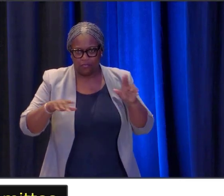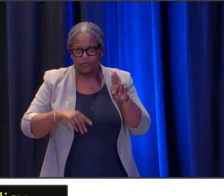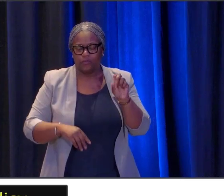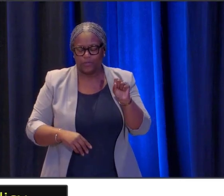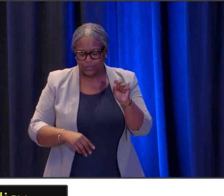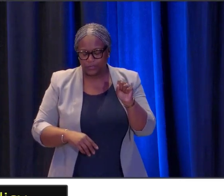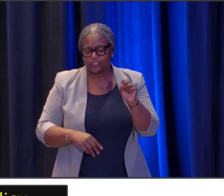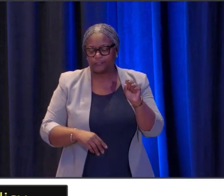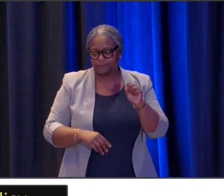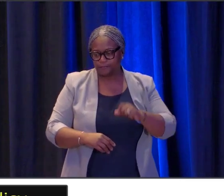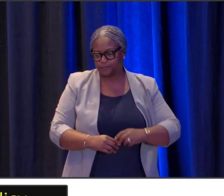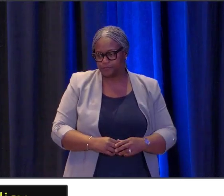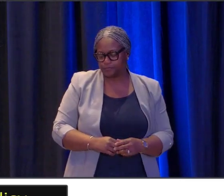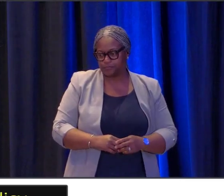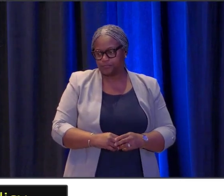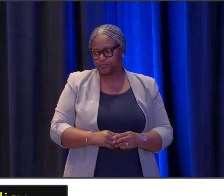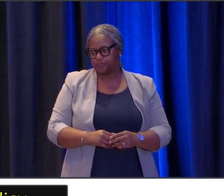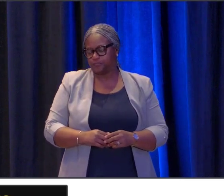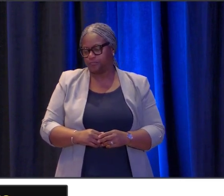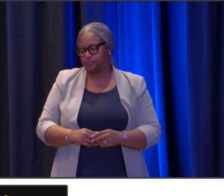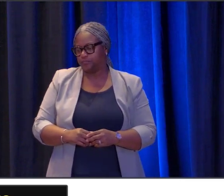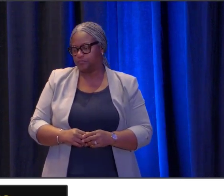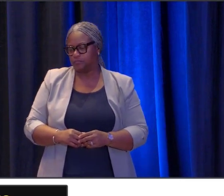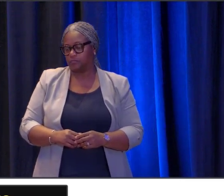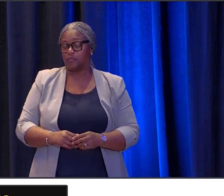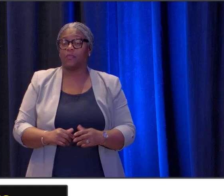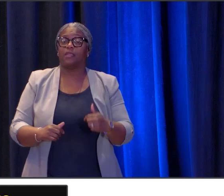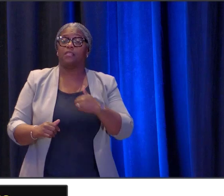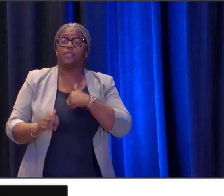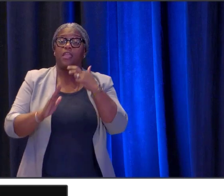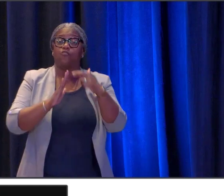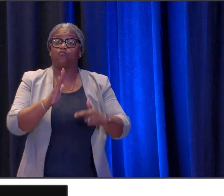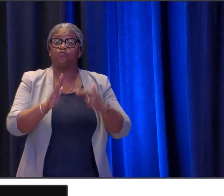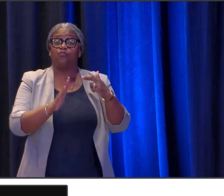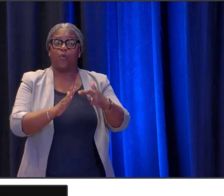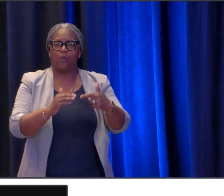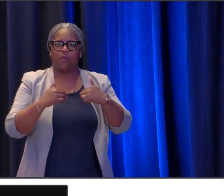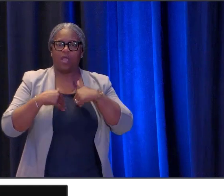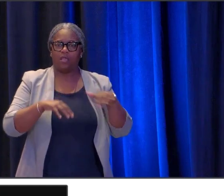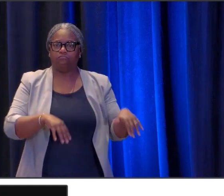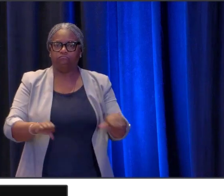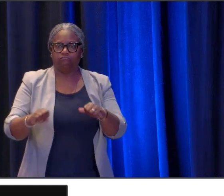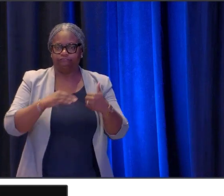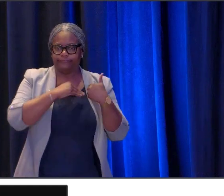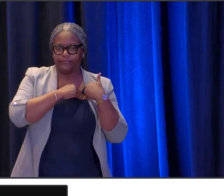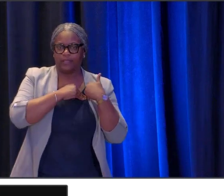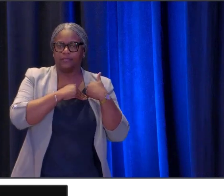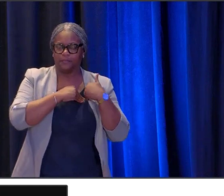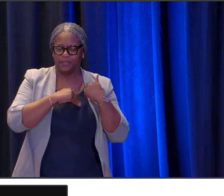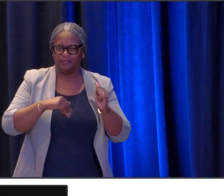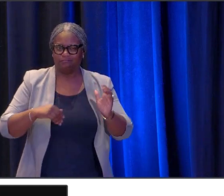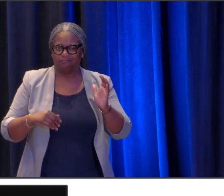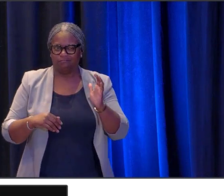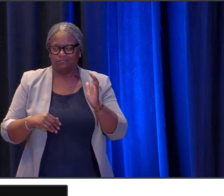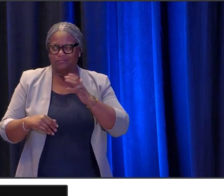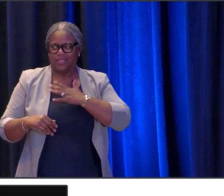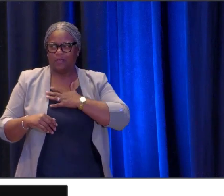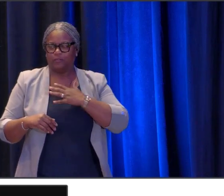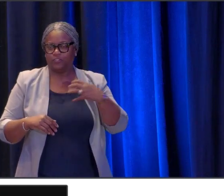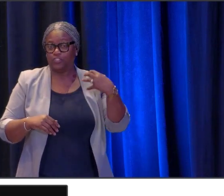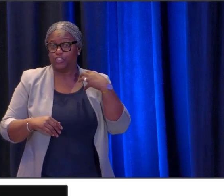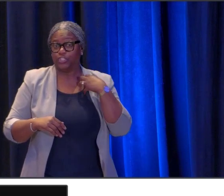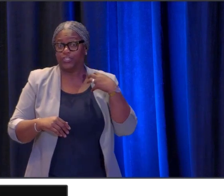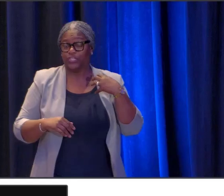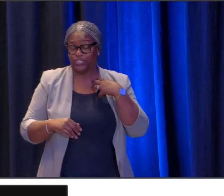that we all do. And so I've been serving in that role as the initial chair, but with my